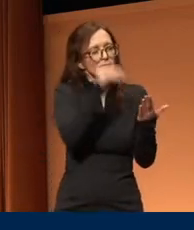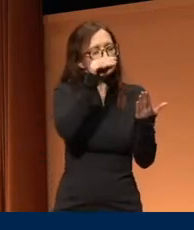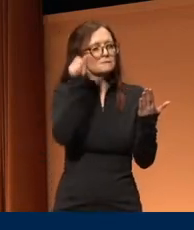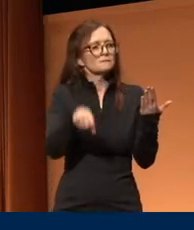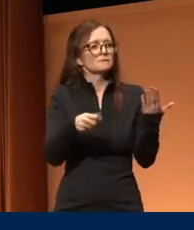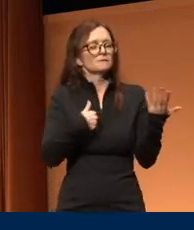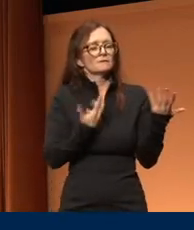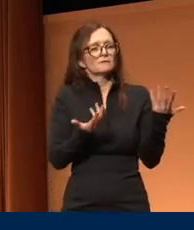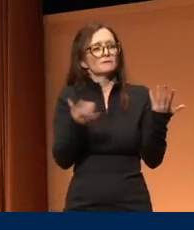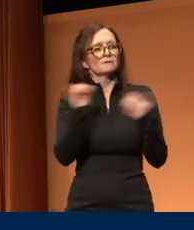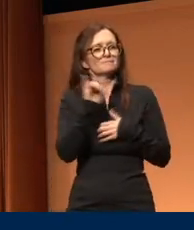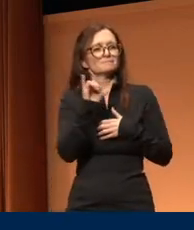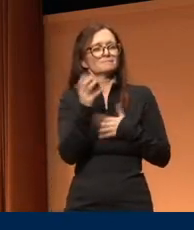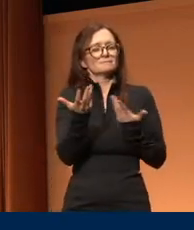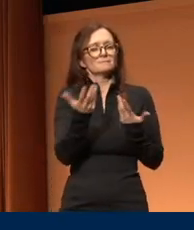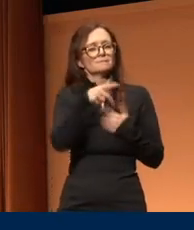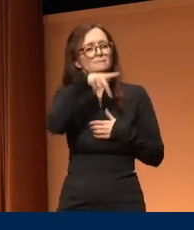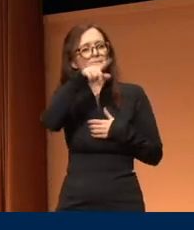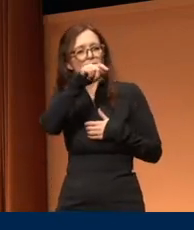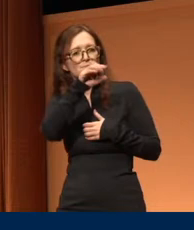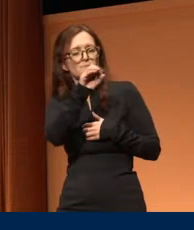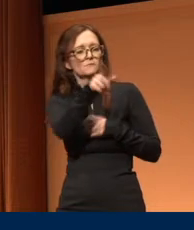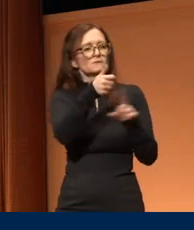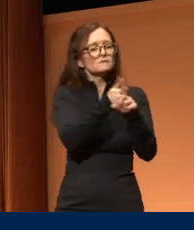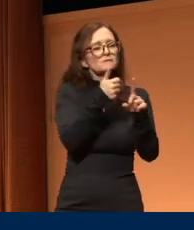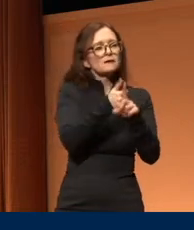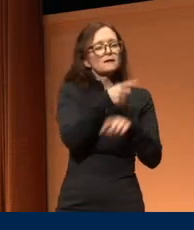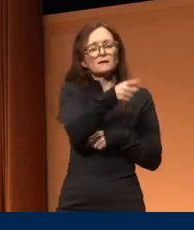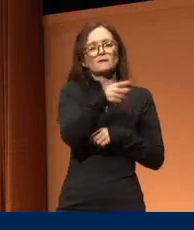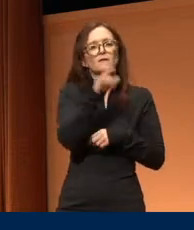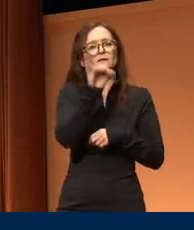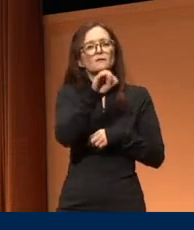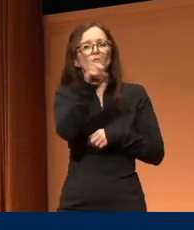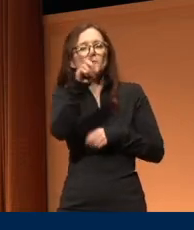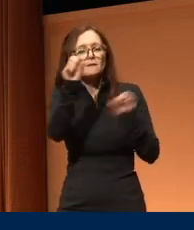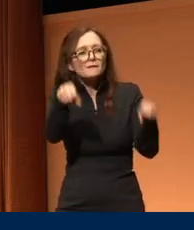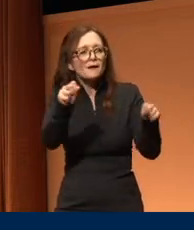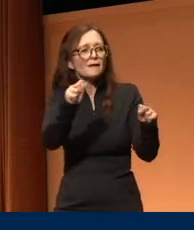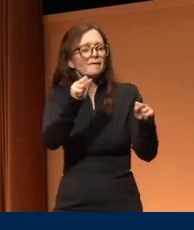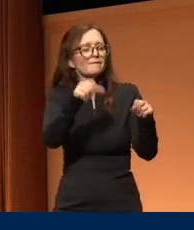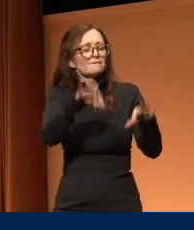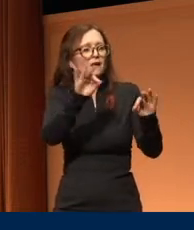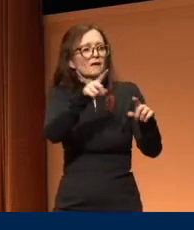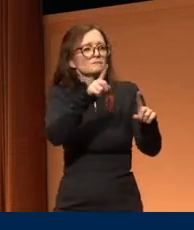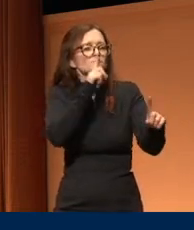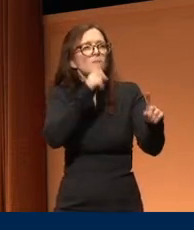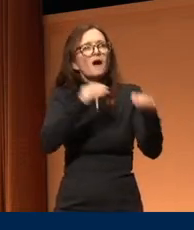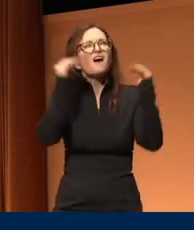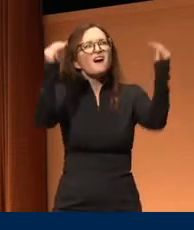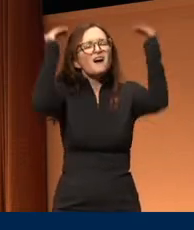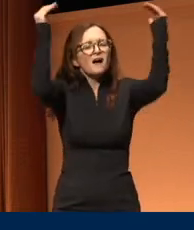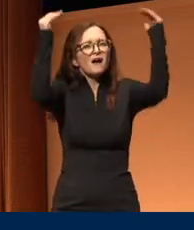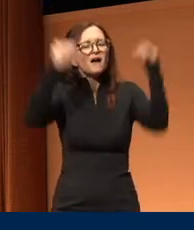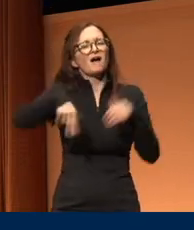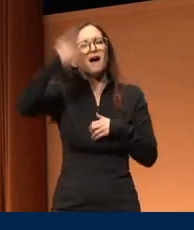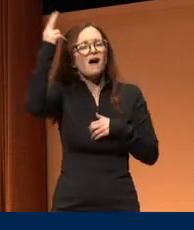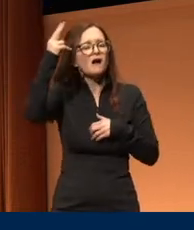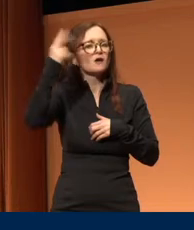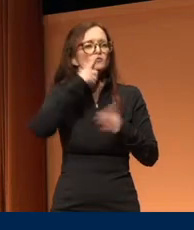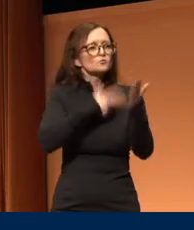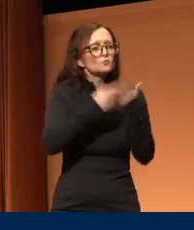say, Plato, whose central message, after all, is that no one can get to the higher form of truth, the knowledge of the